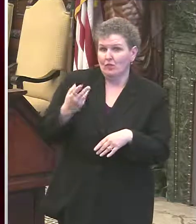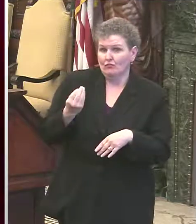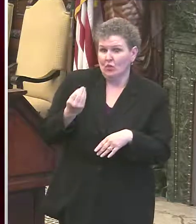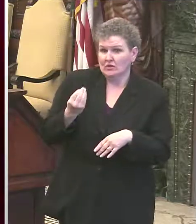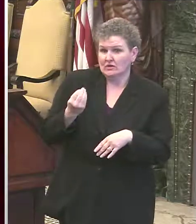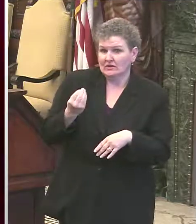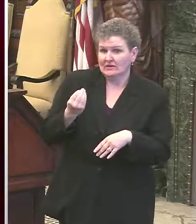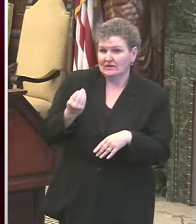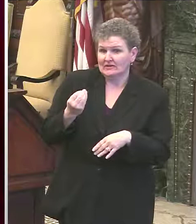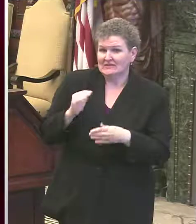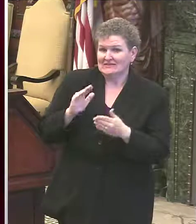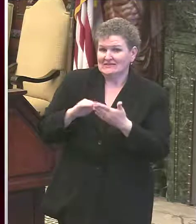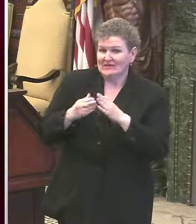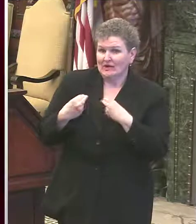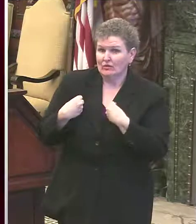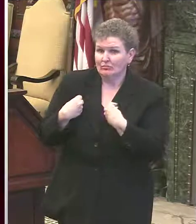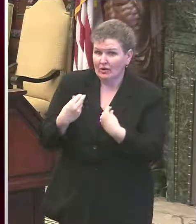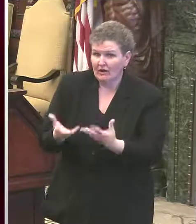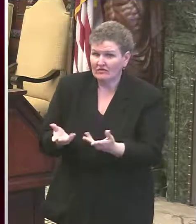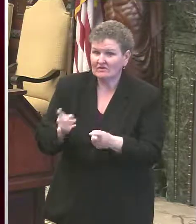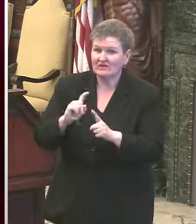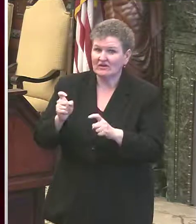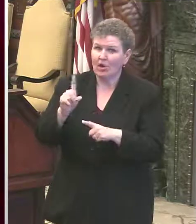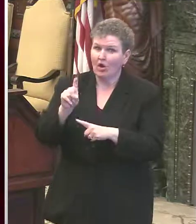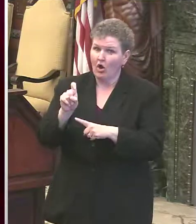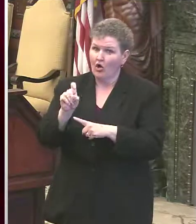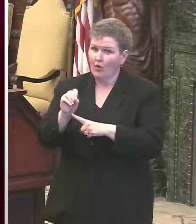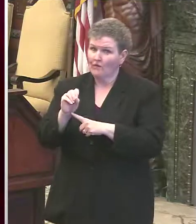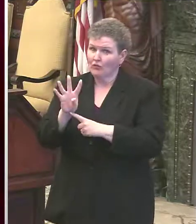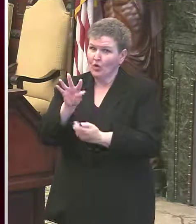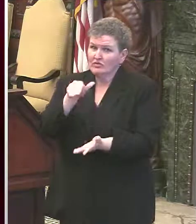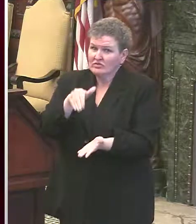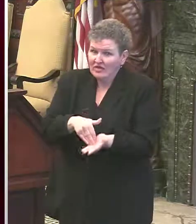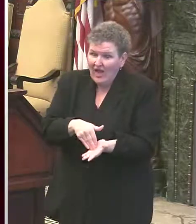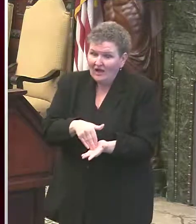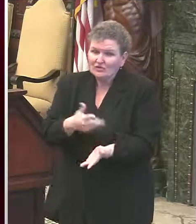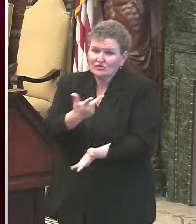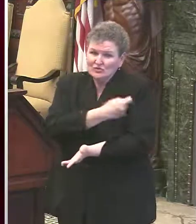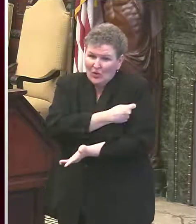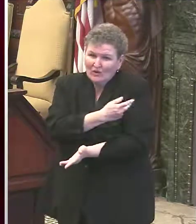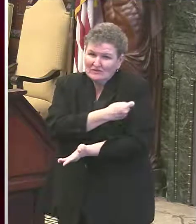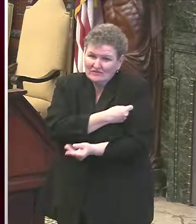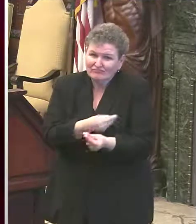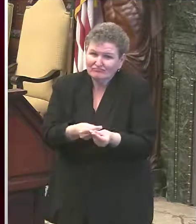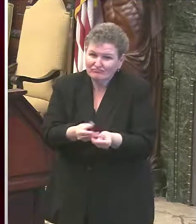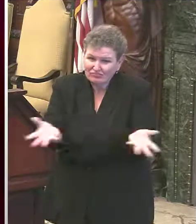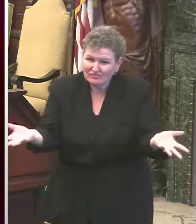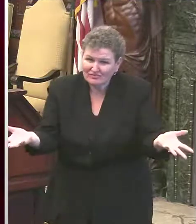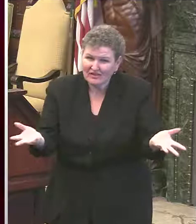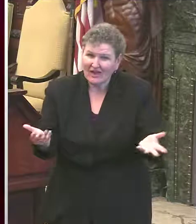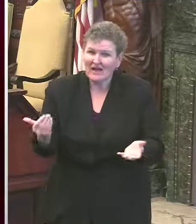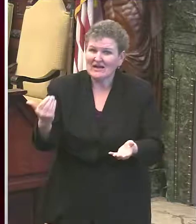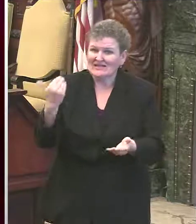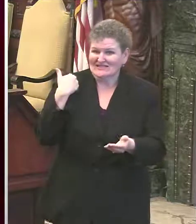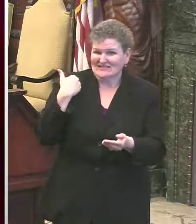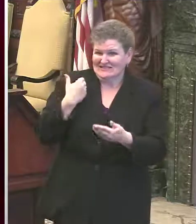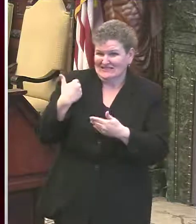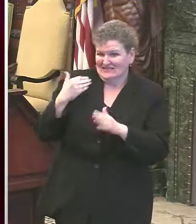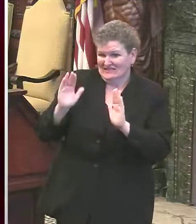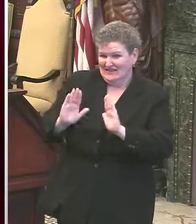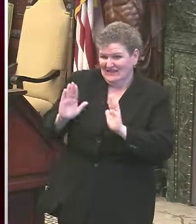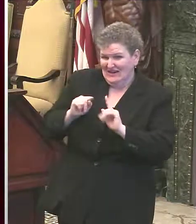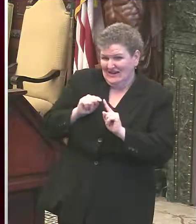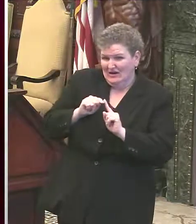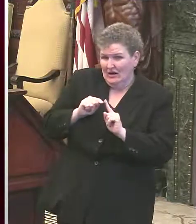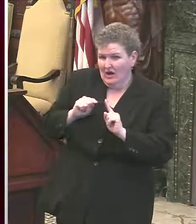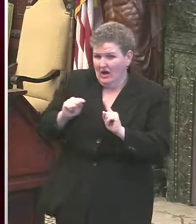Philadelphia combined delivered 104,000 doses of vaccine to people. Now, for the last week, the week that ended last Sunday, that number is